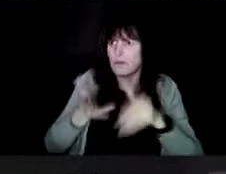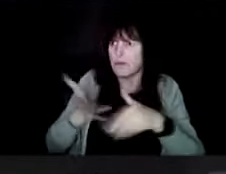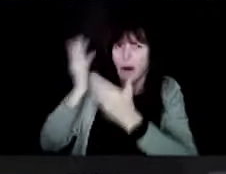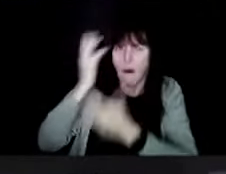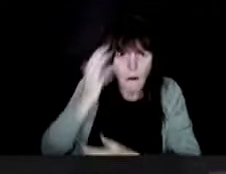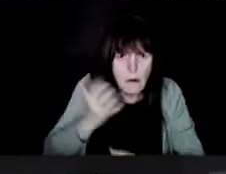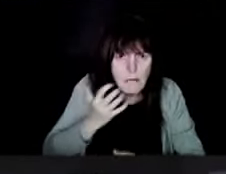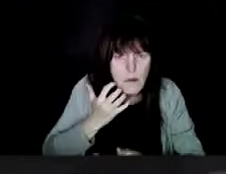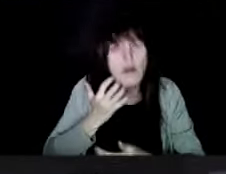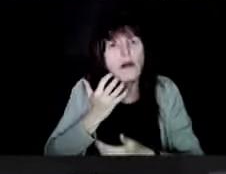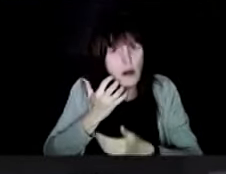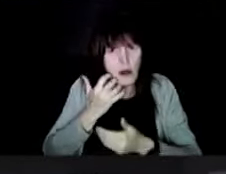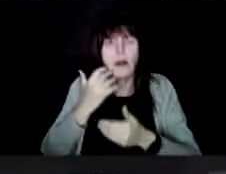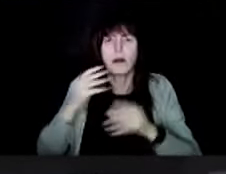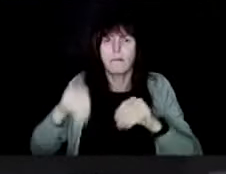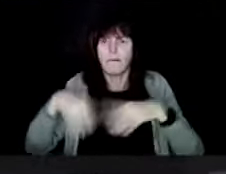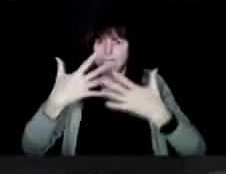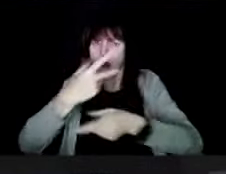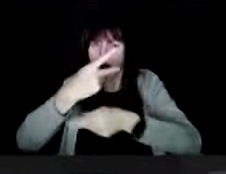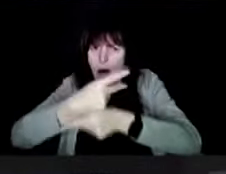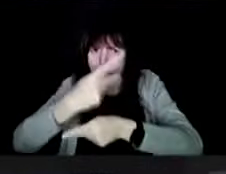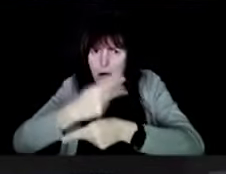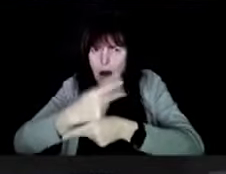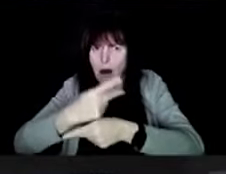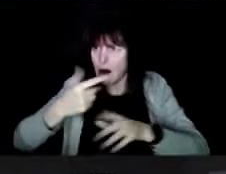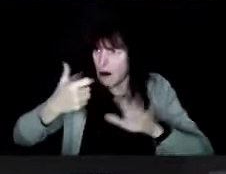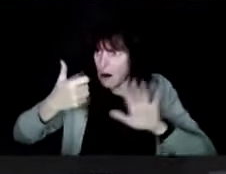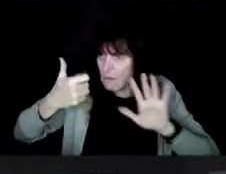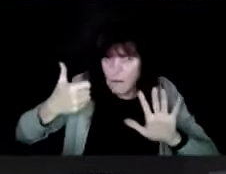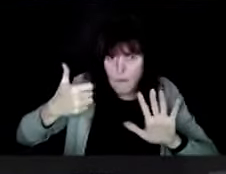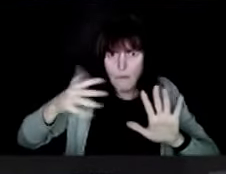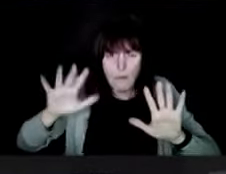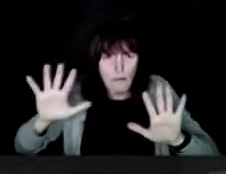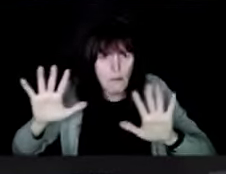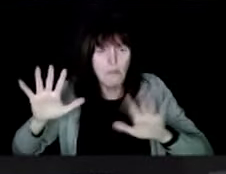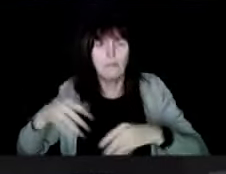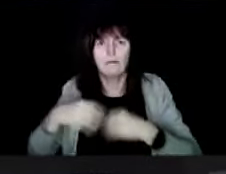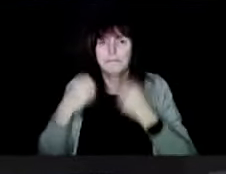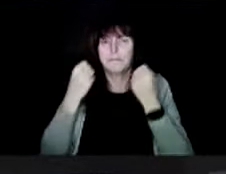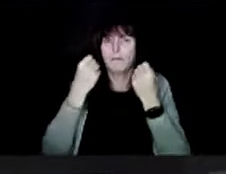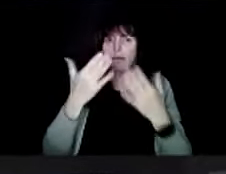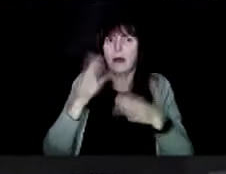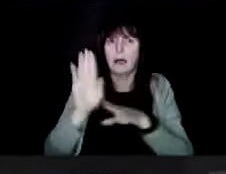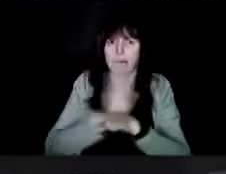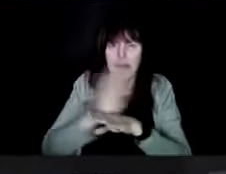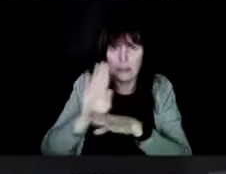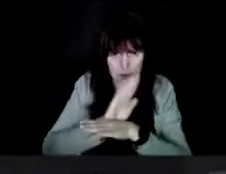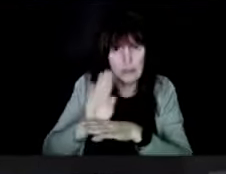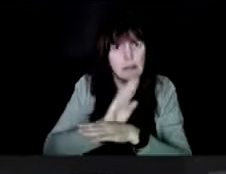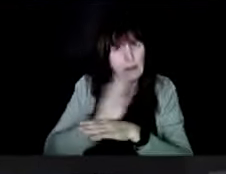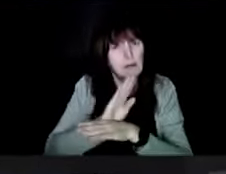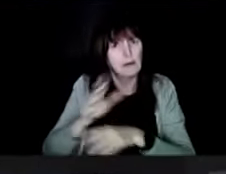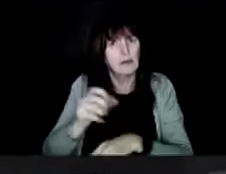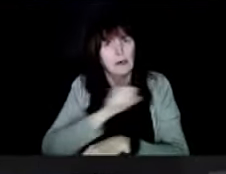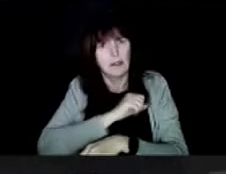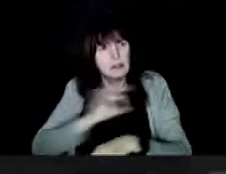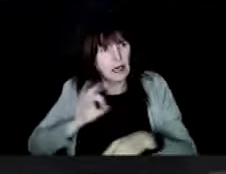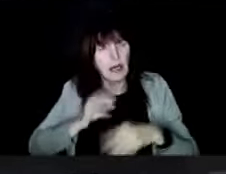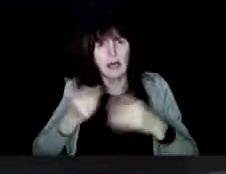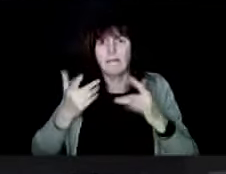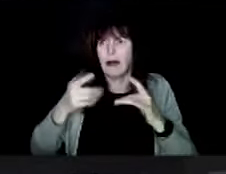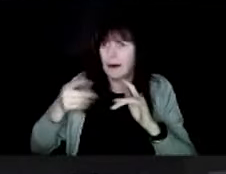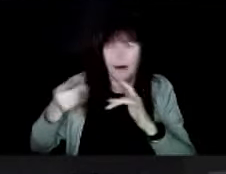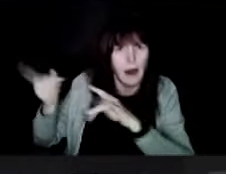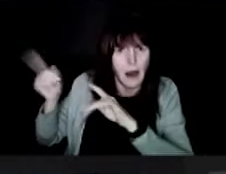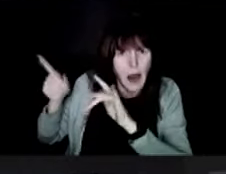that many businesses now are having high absenteeism. It's certainly a major factor for our healthcare system